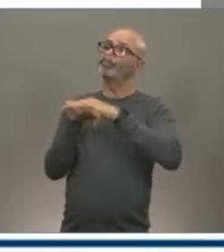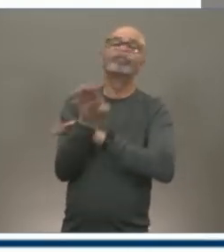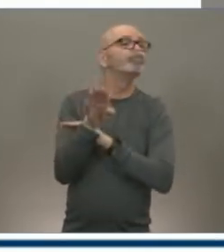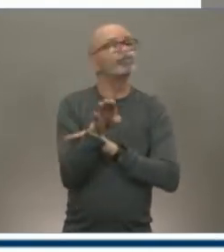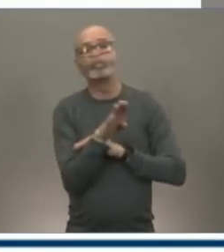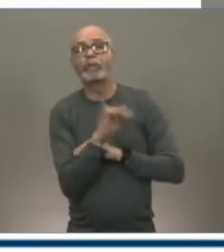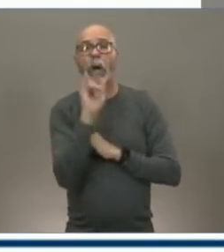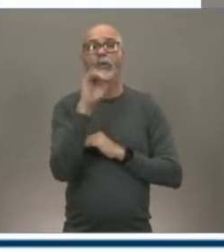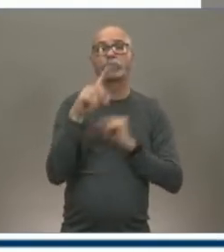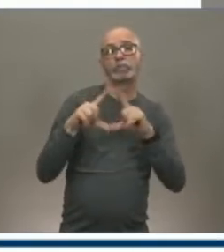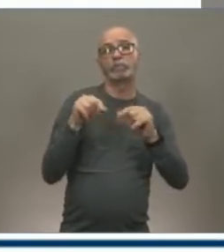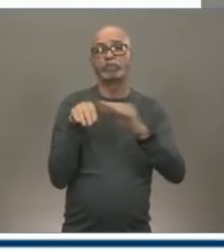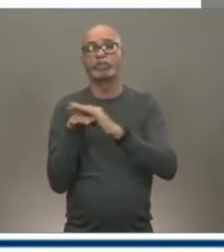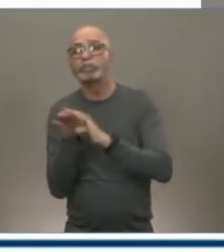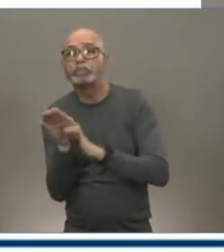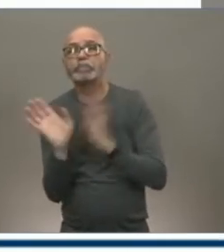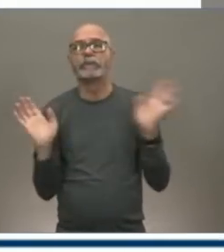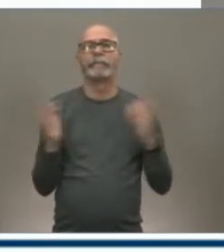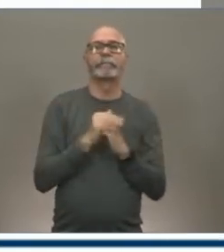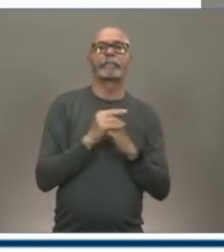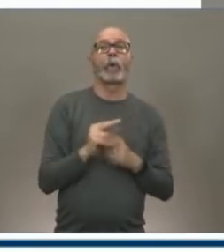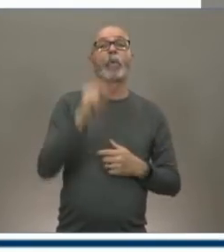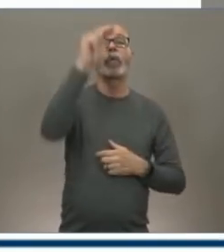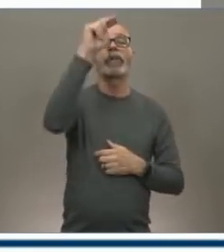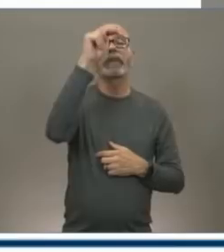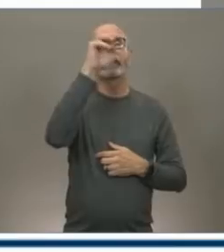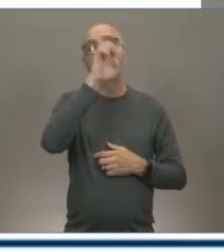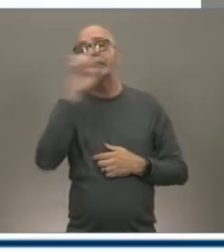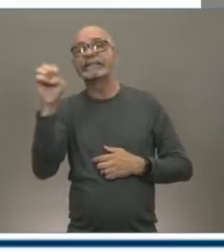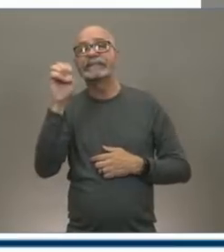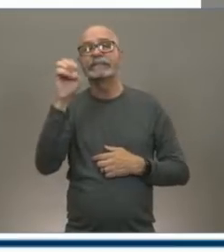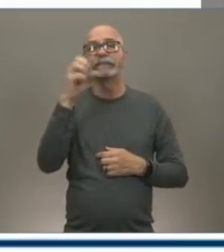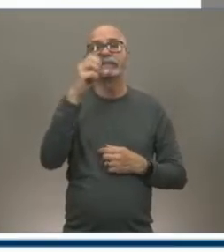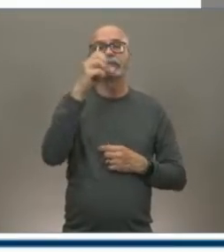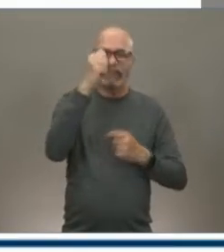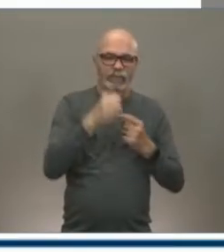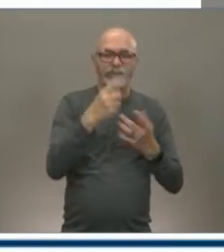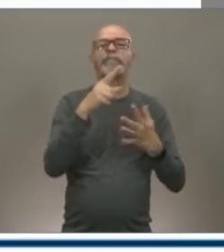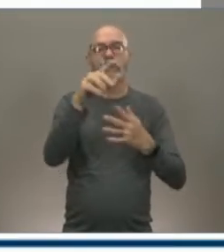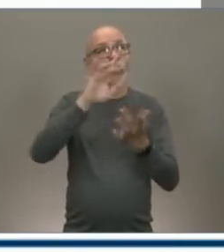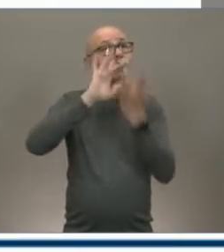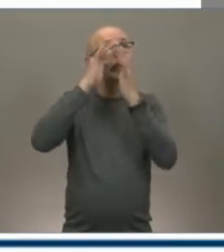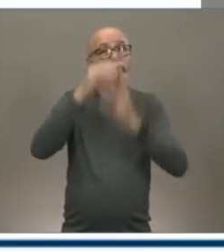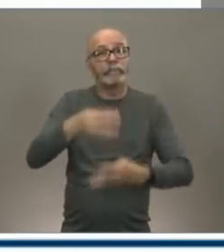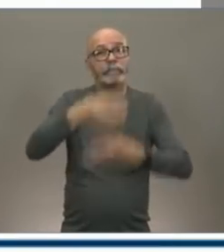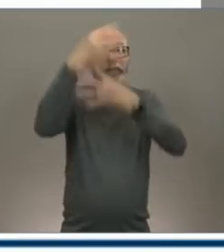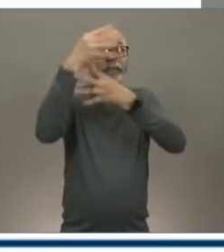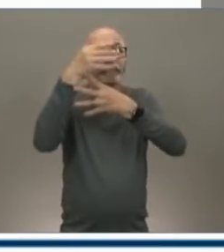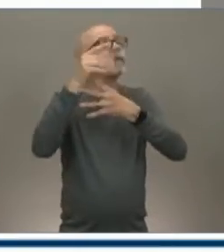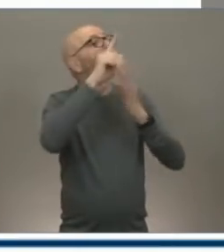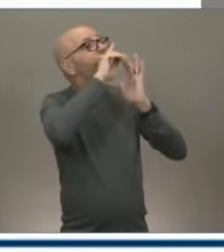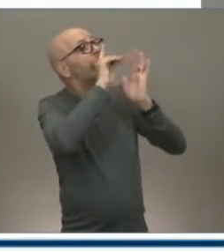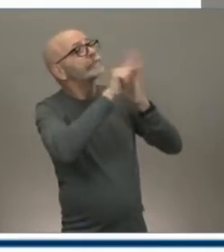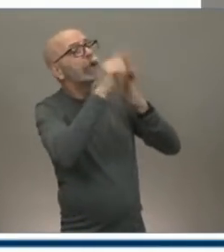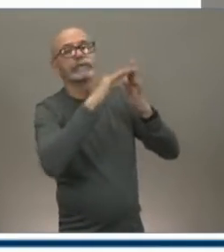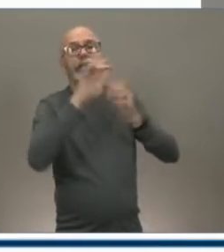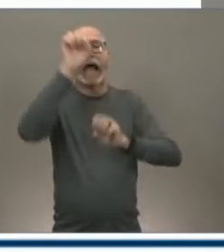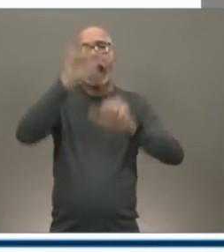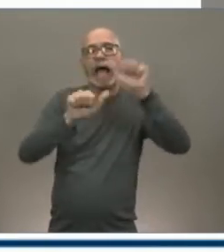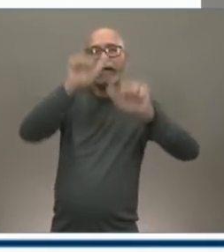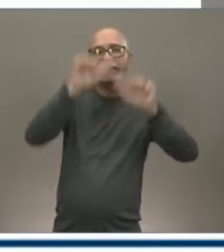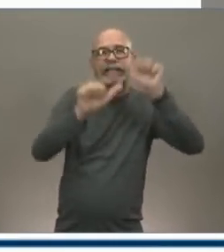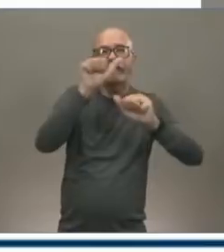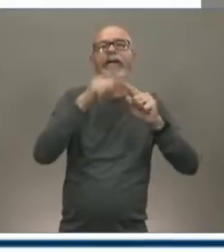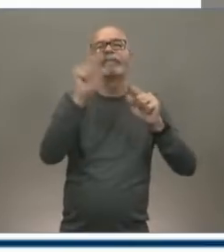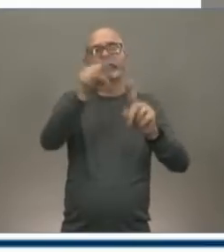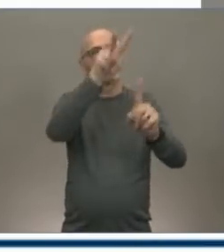health zones, you can go to the online self-assessment tool to book your appointment. If you feel that you're in one of the